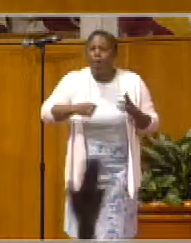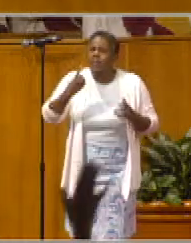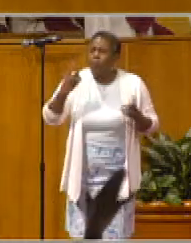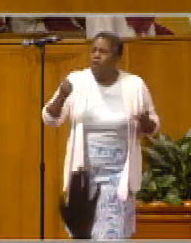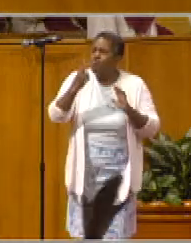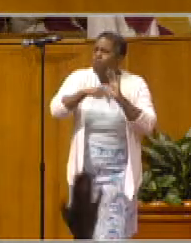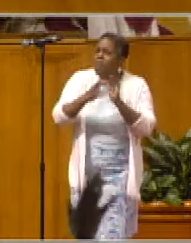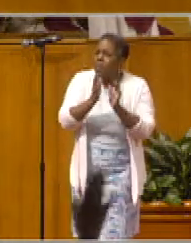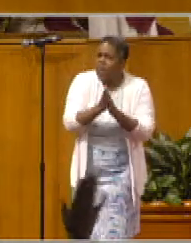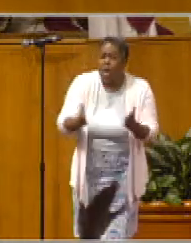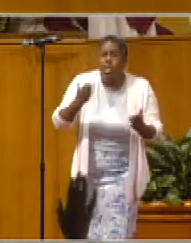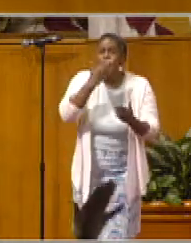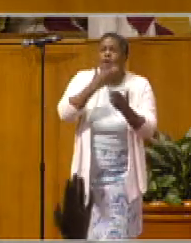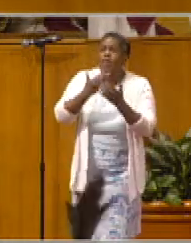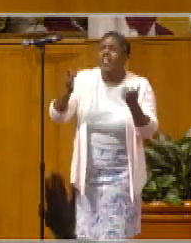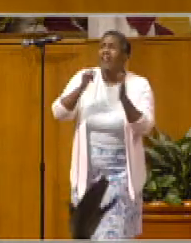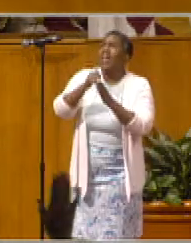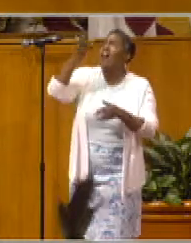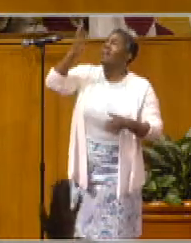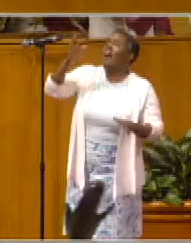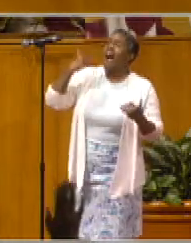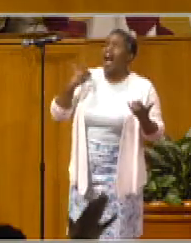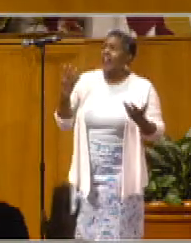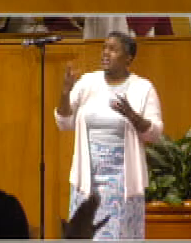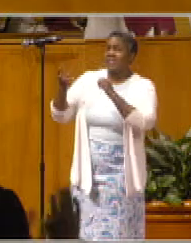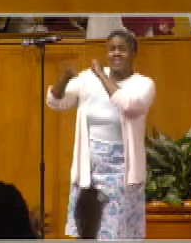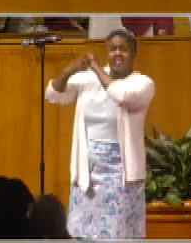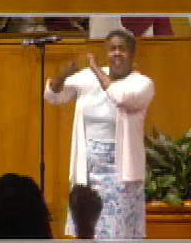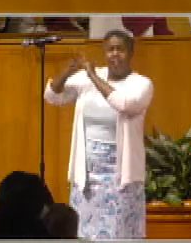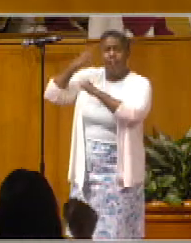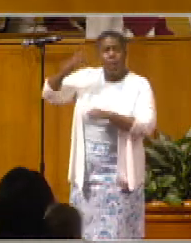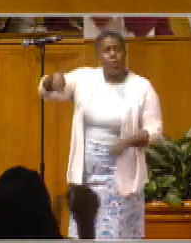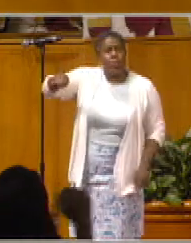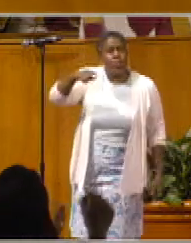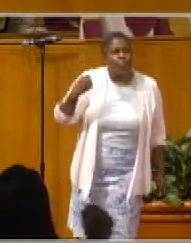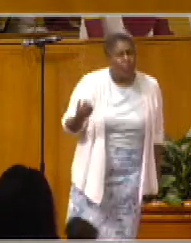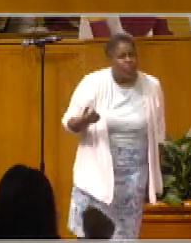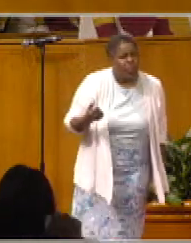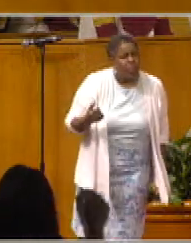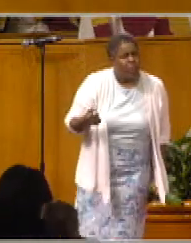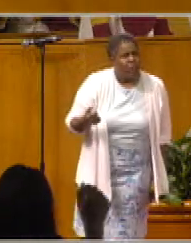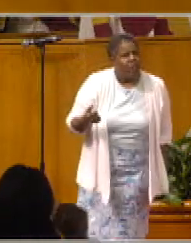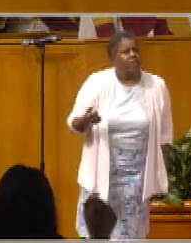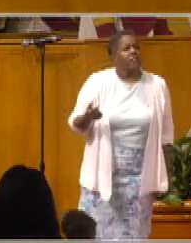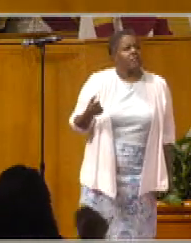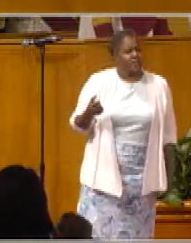reader. The good things God has in store for you.